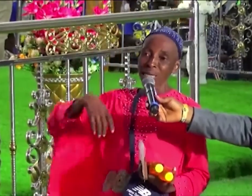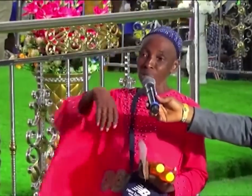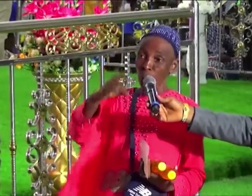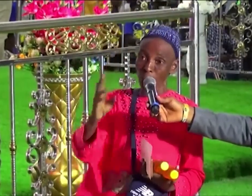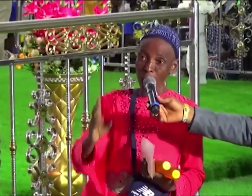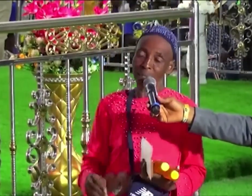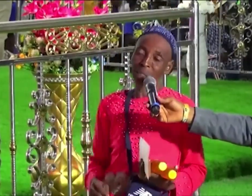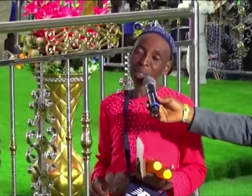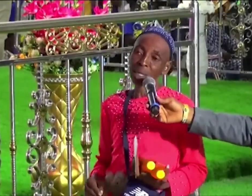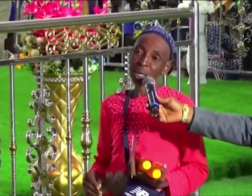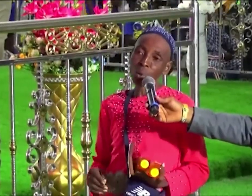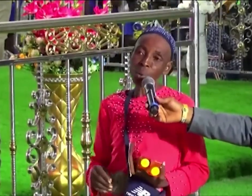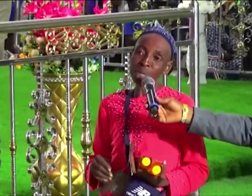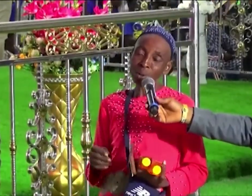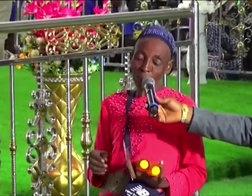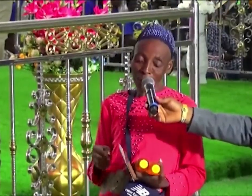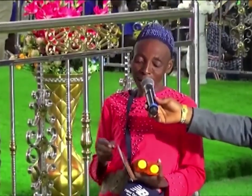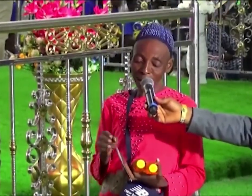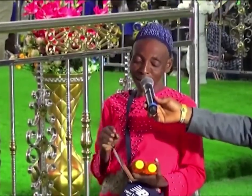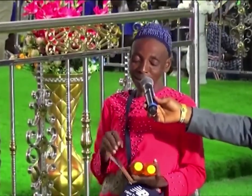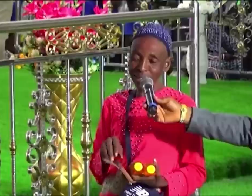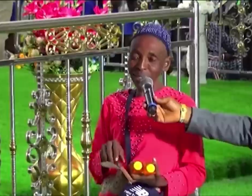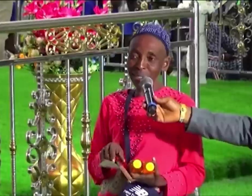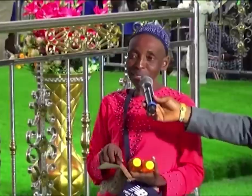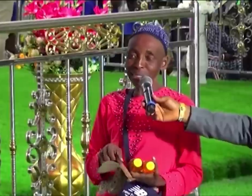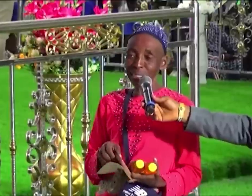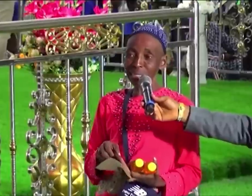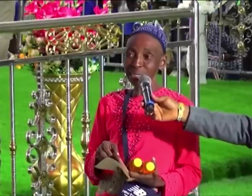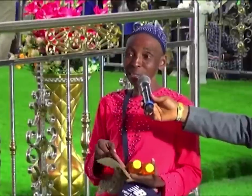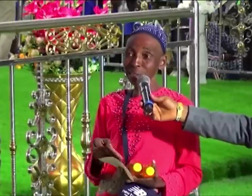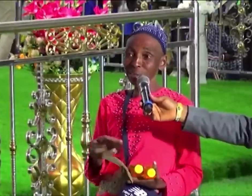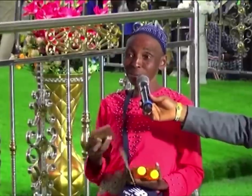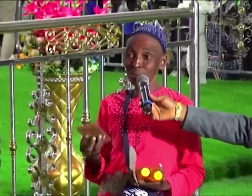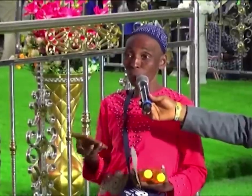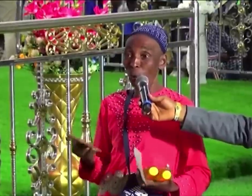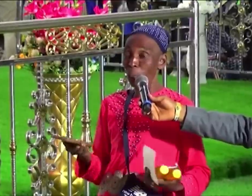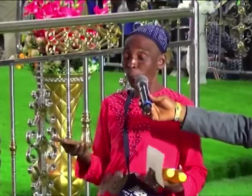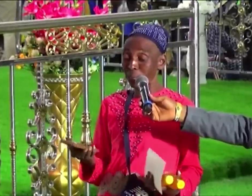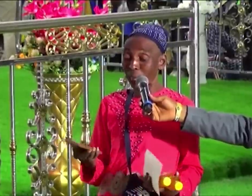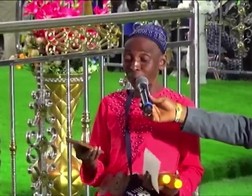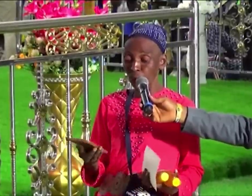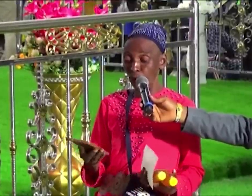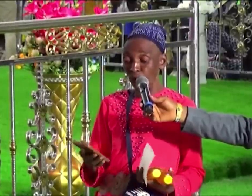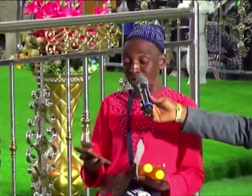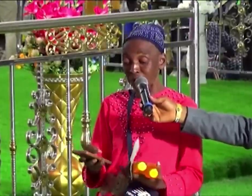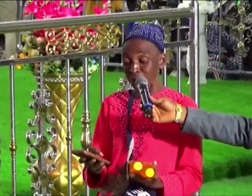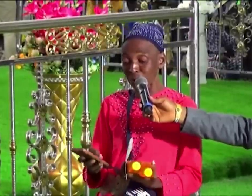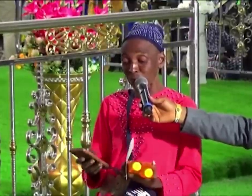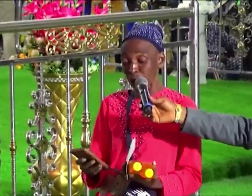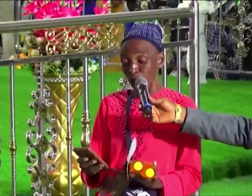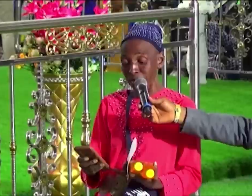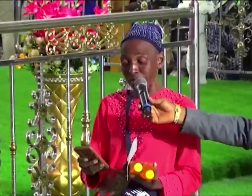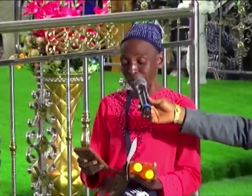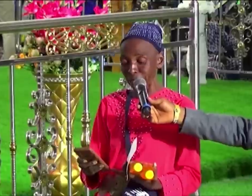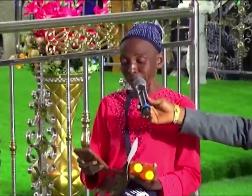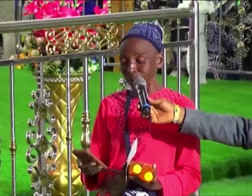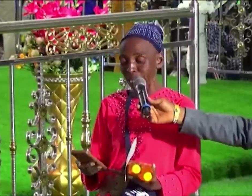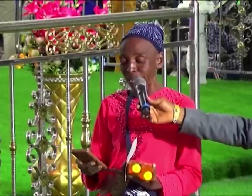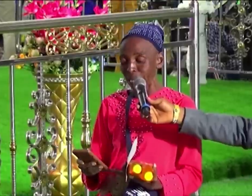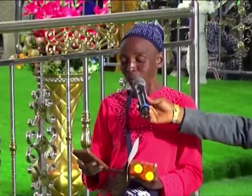I decided to go back. When I got back, the so-called people came to fight me spiritually